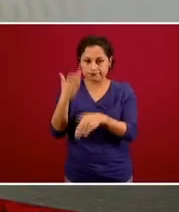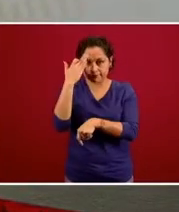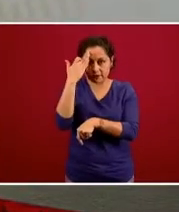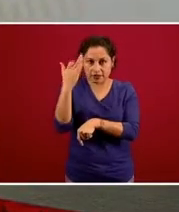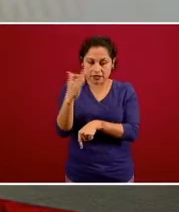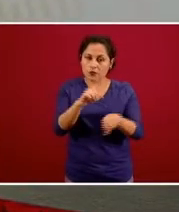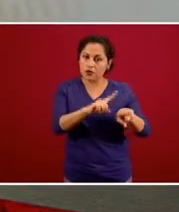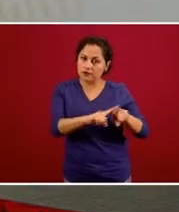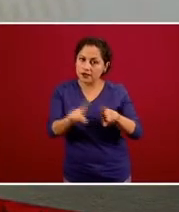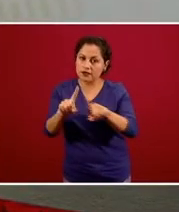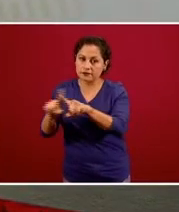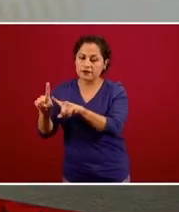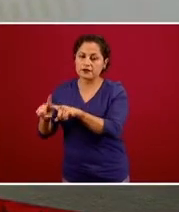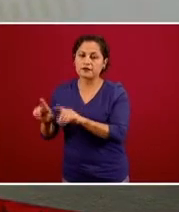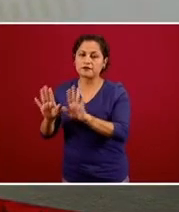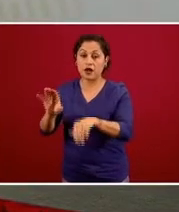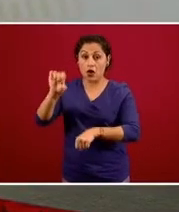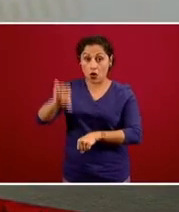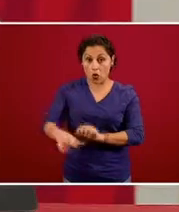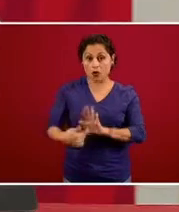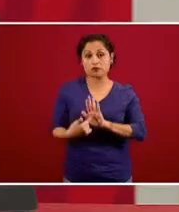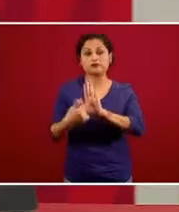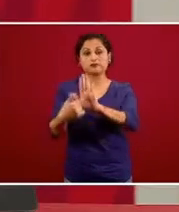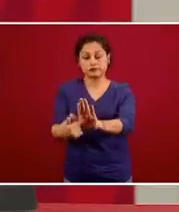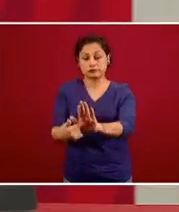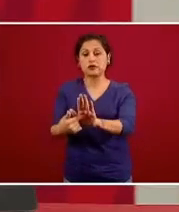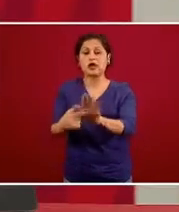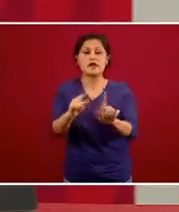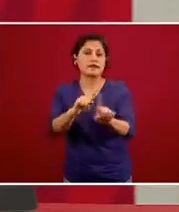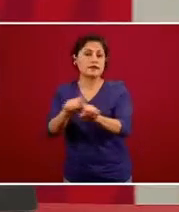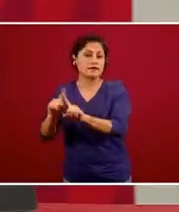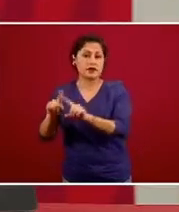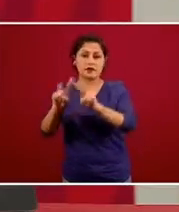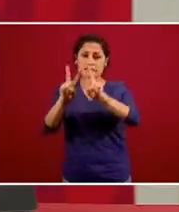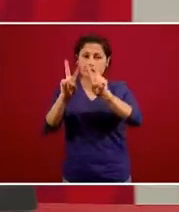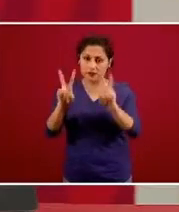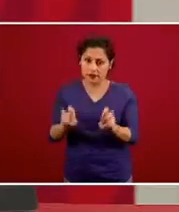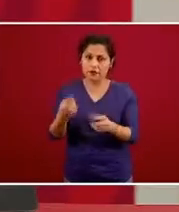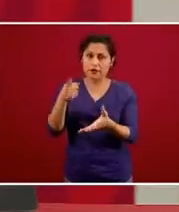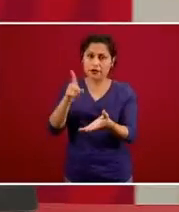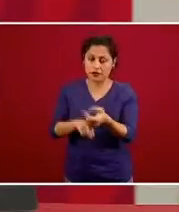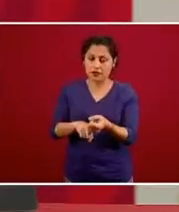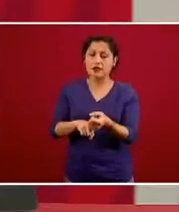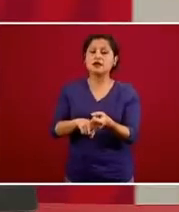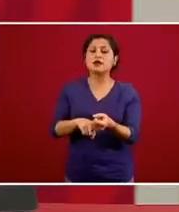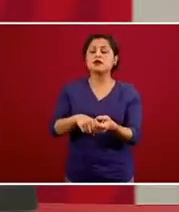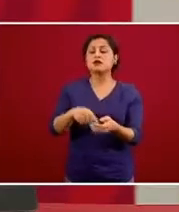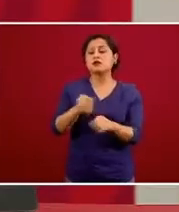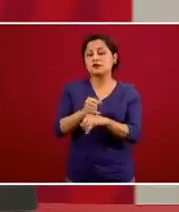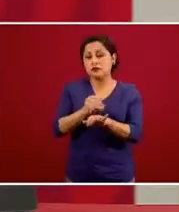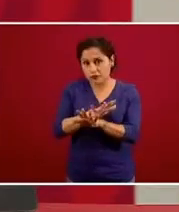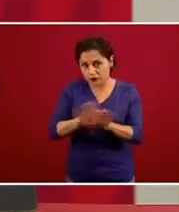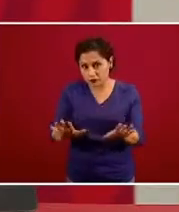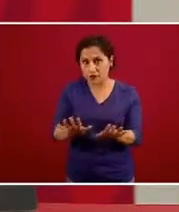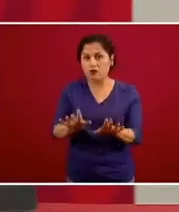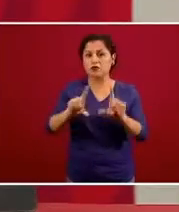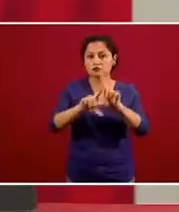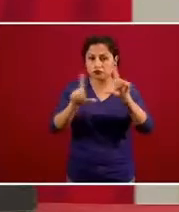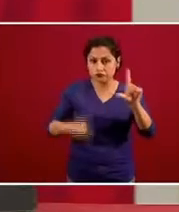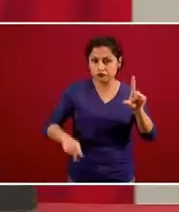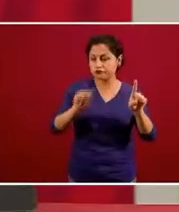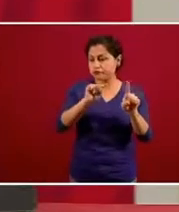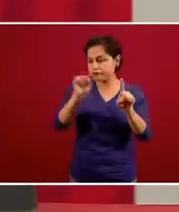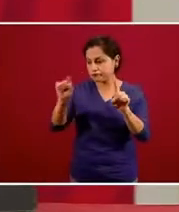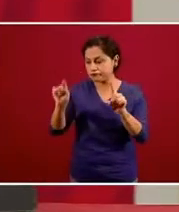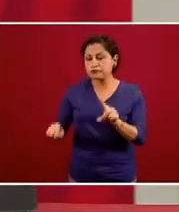and all of the different measures that we are implementing are taking into account the development of the disease. Today